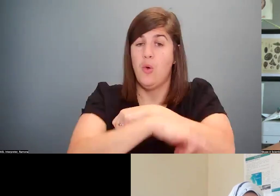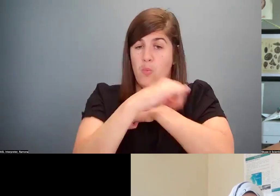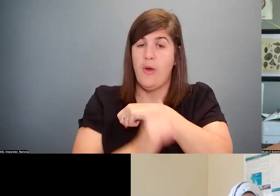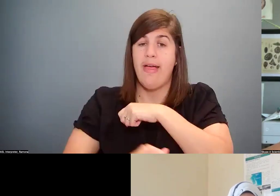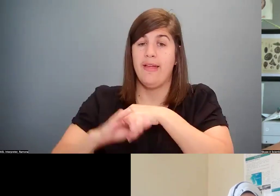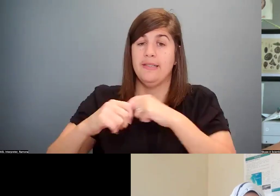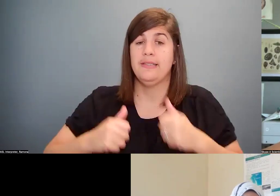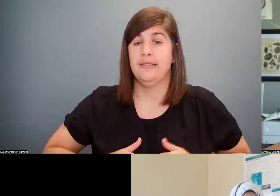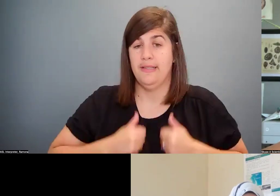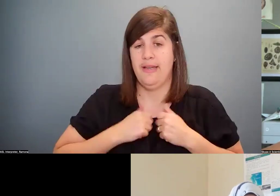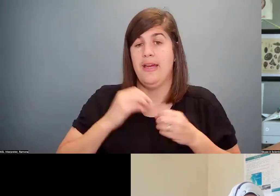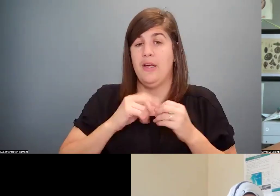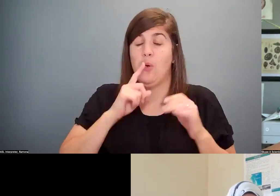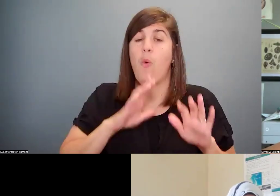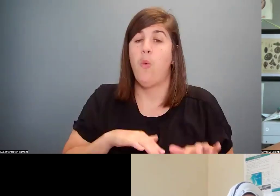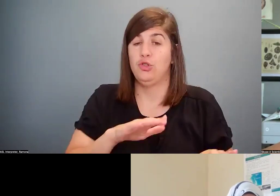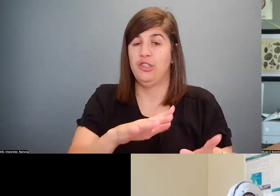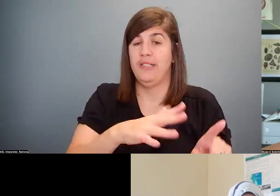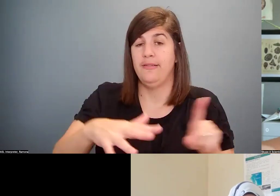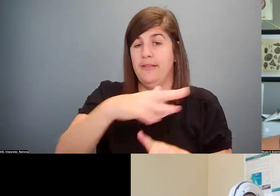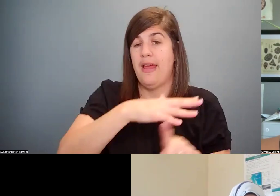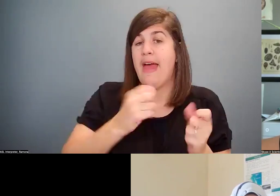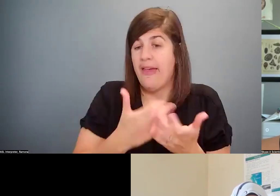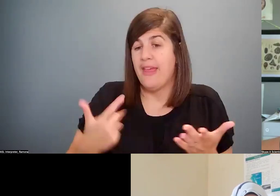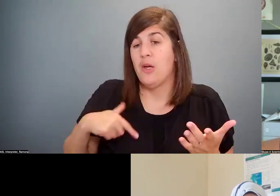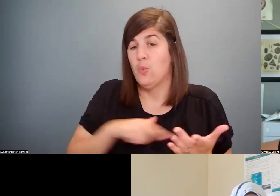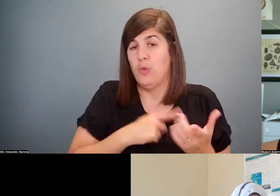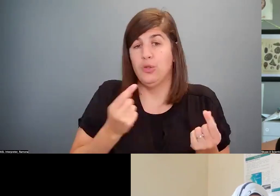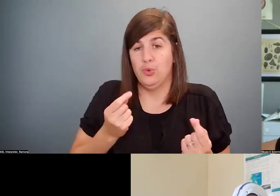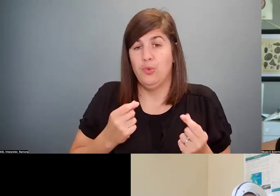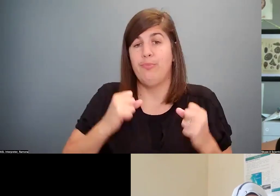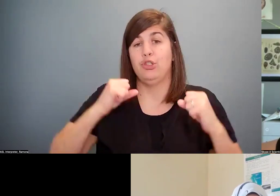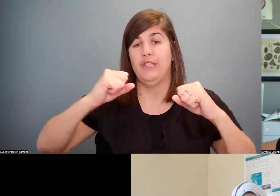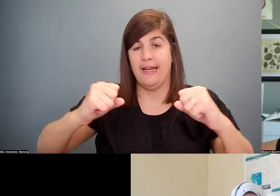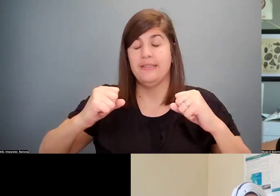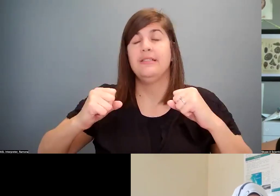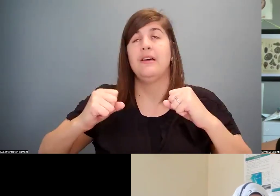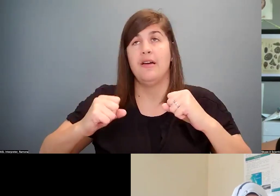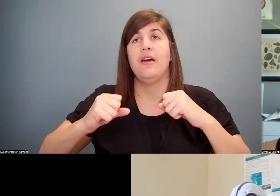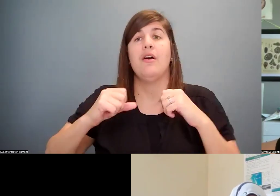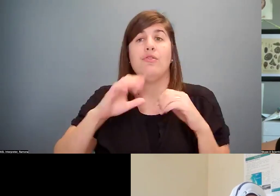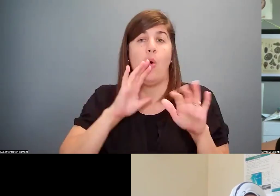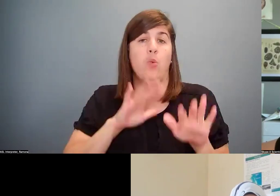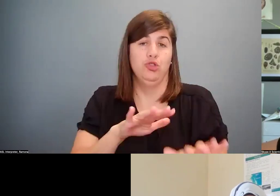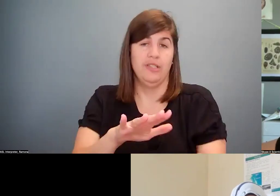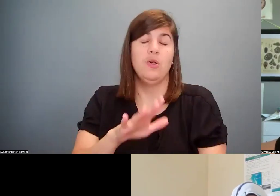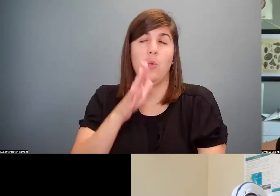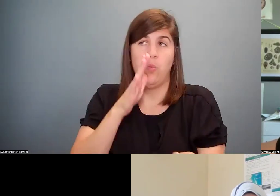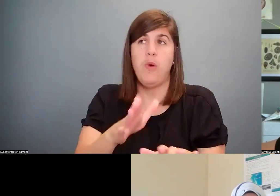in the general ocean environment. So anything we do to protect the ocean indirectly or directly affects whales